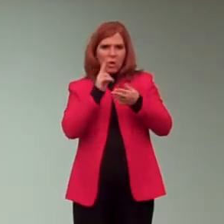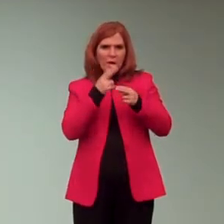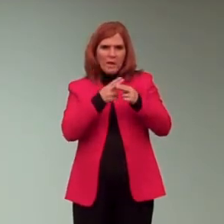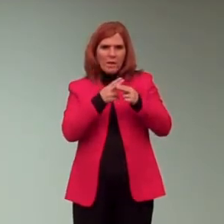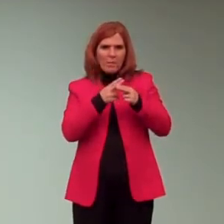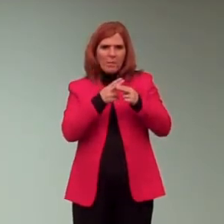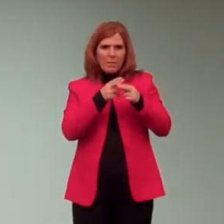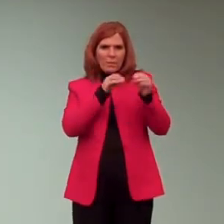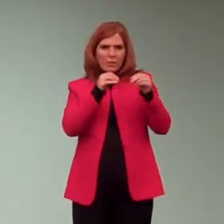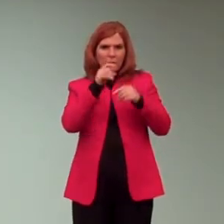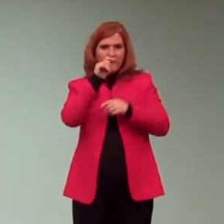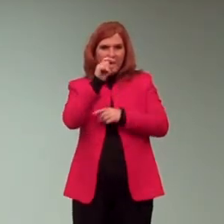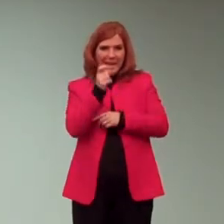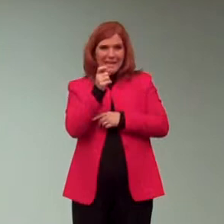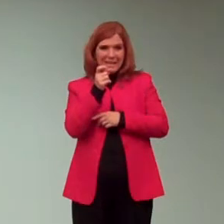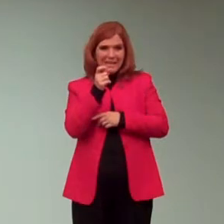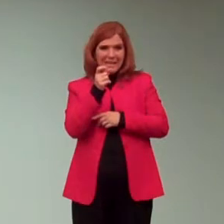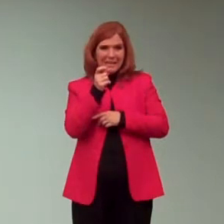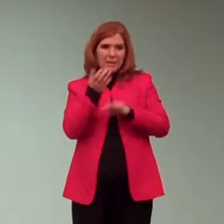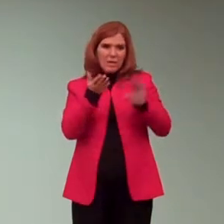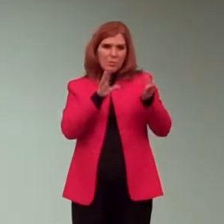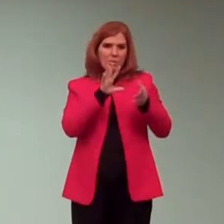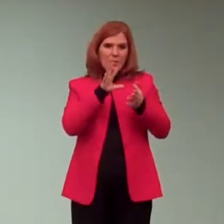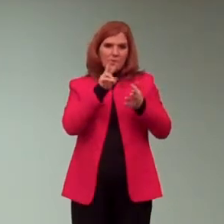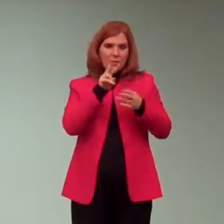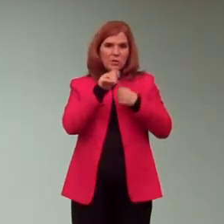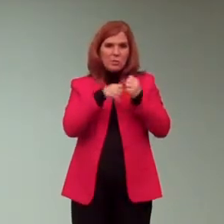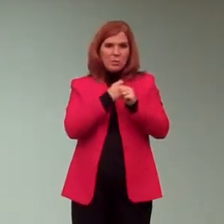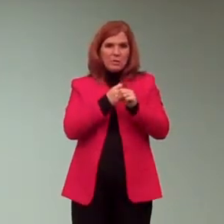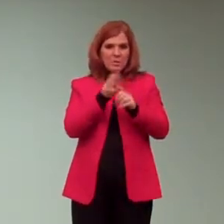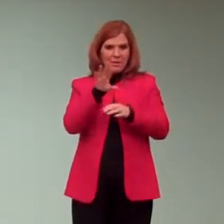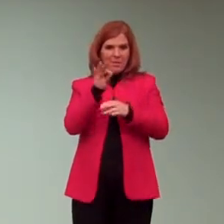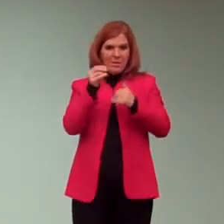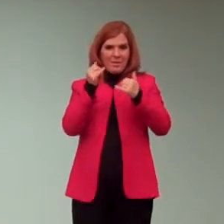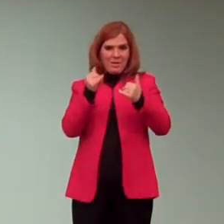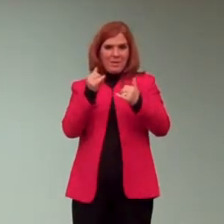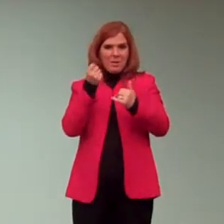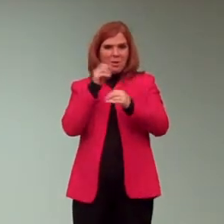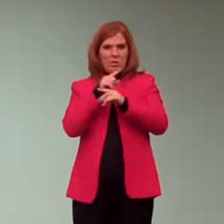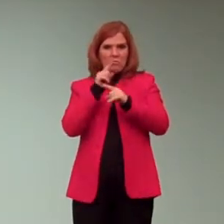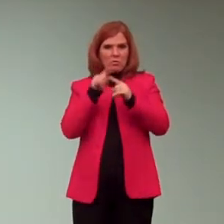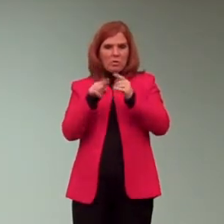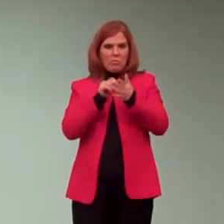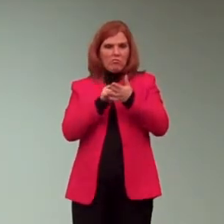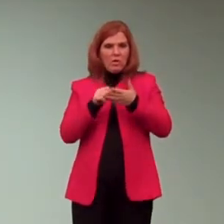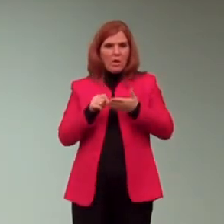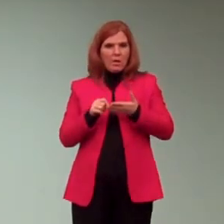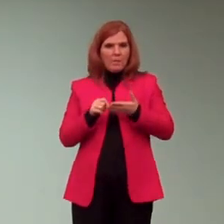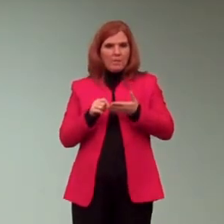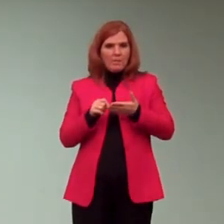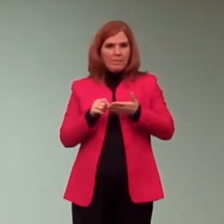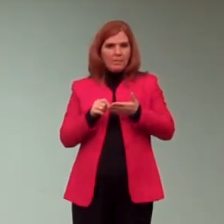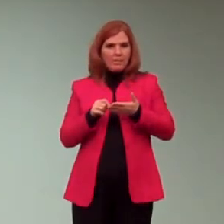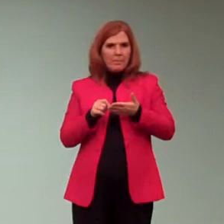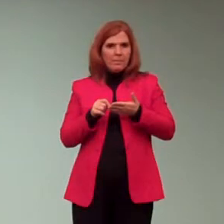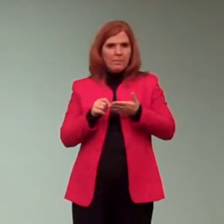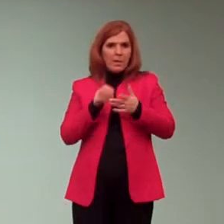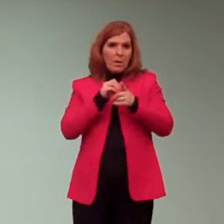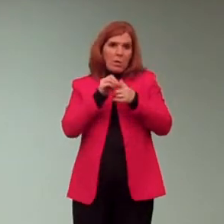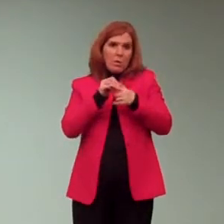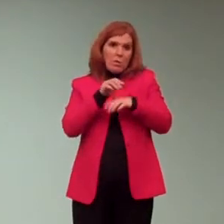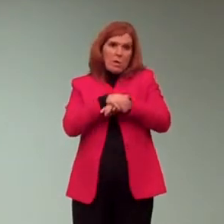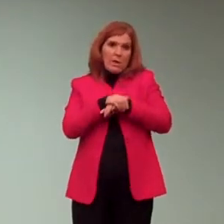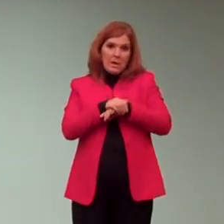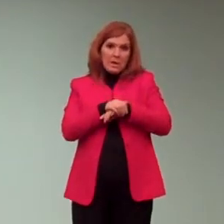You know, my grandmother's been dead for 52 years, and I find out now she couldn't write. At least she couldn't write in English.